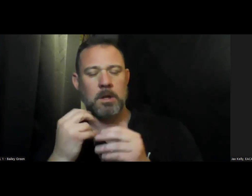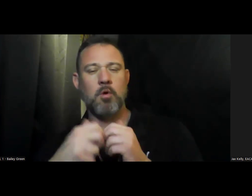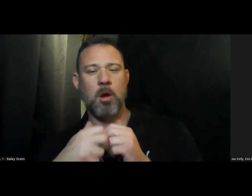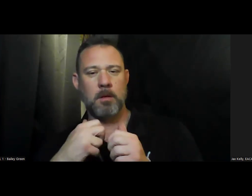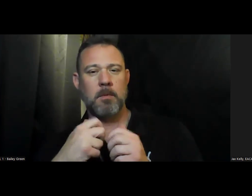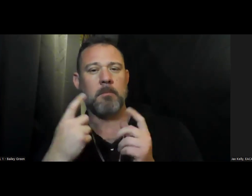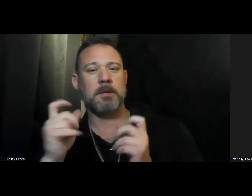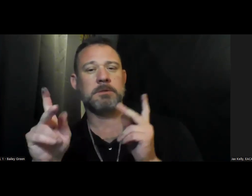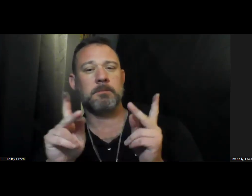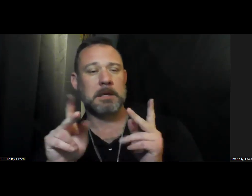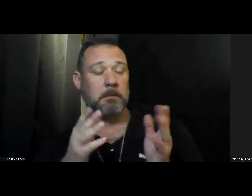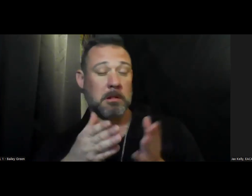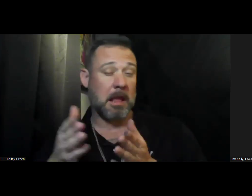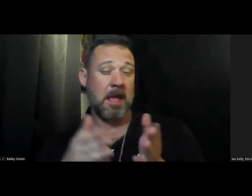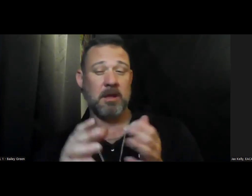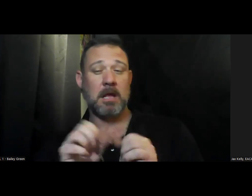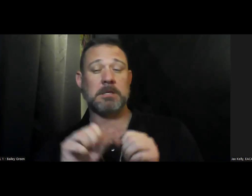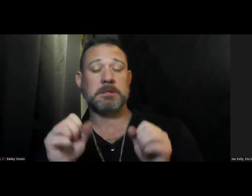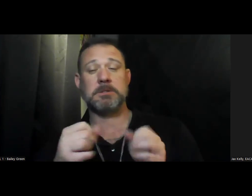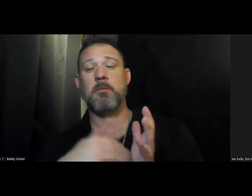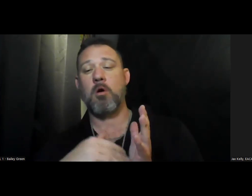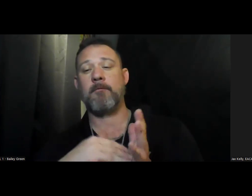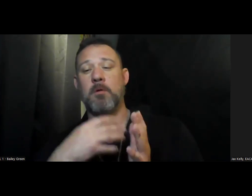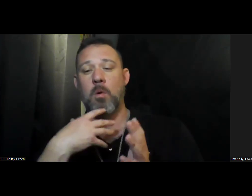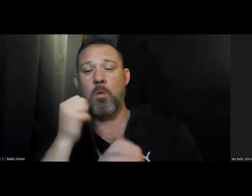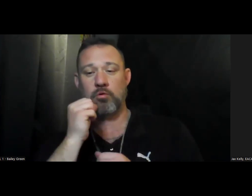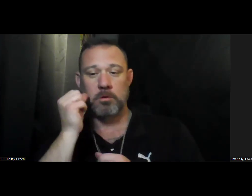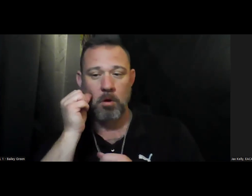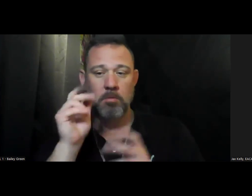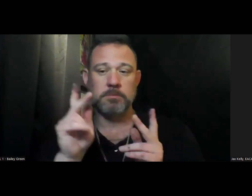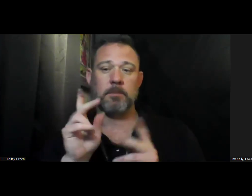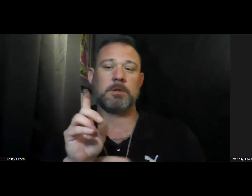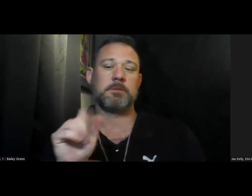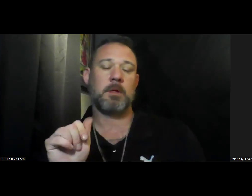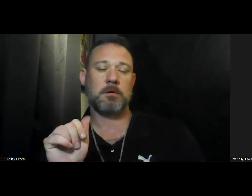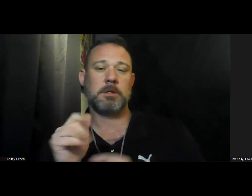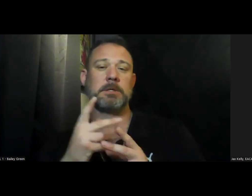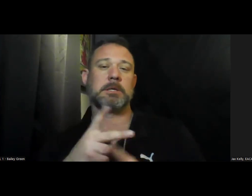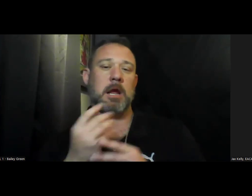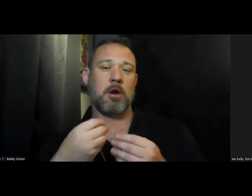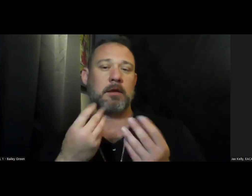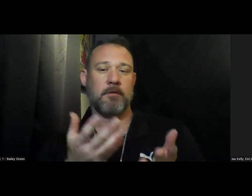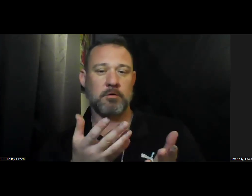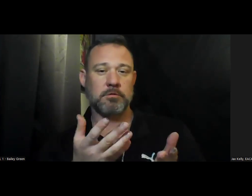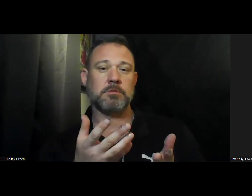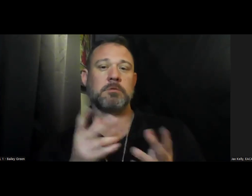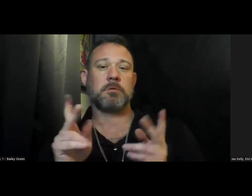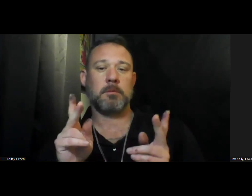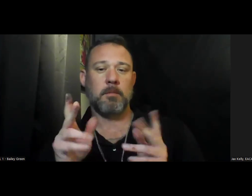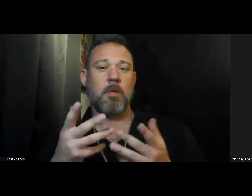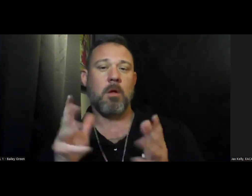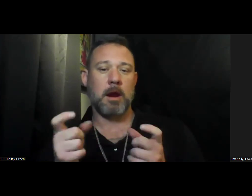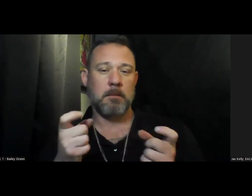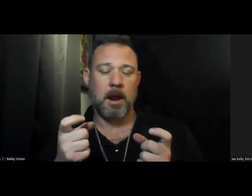Because the people navigating these systems are often older adults, people with disabilities, caregivers, people already managing